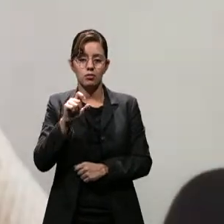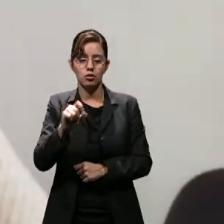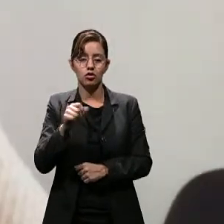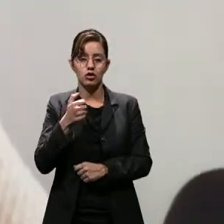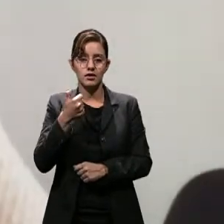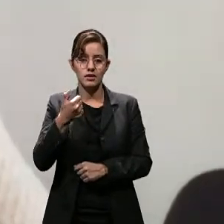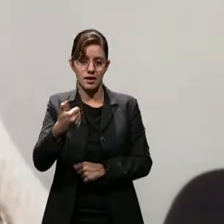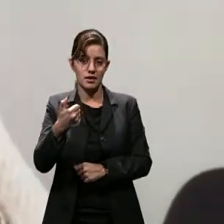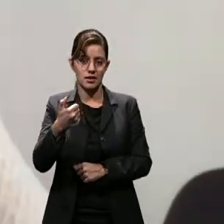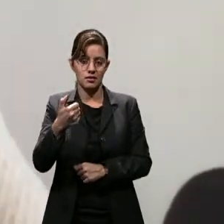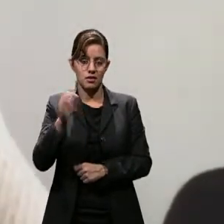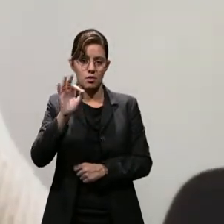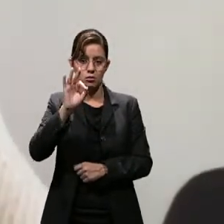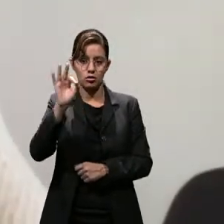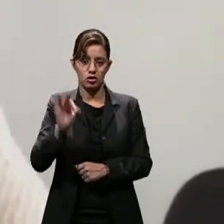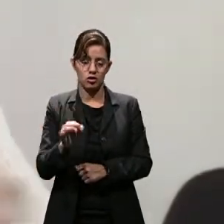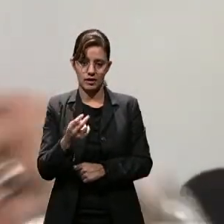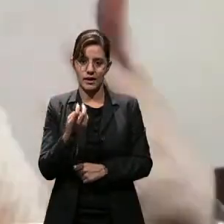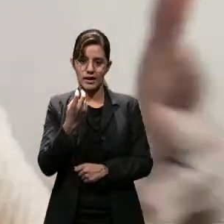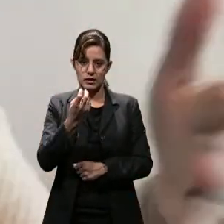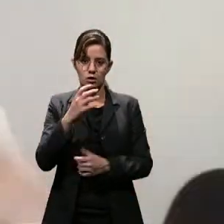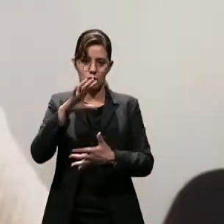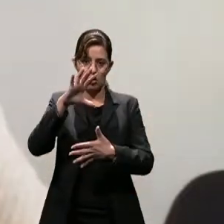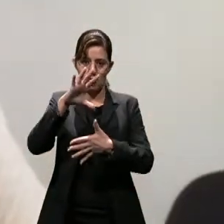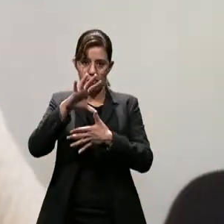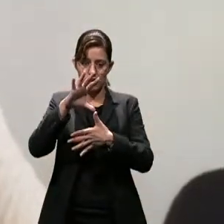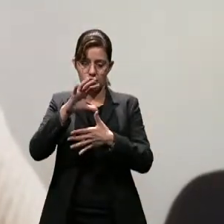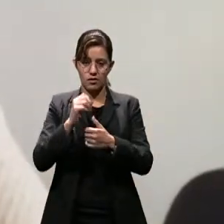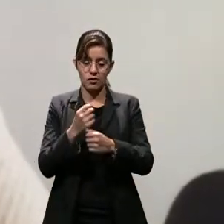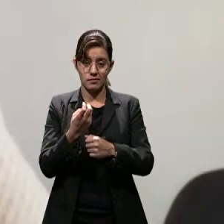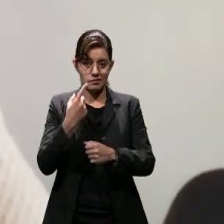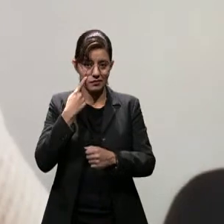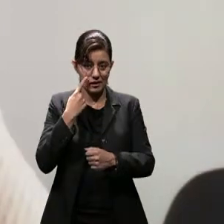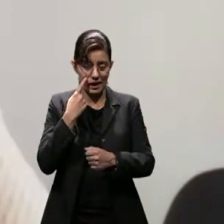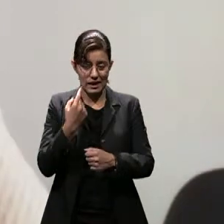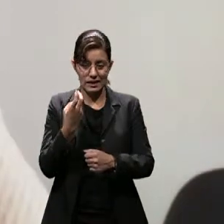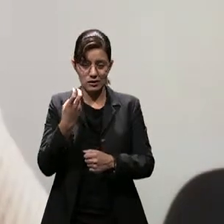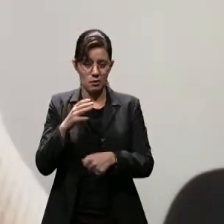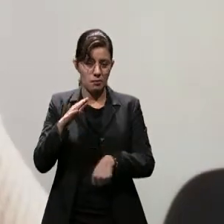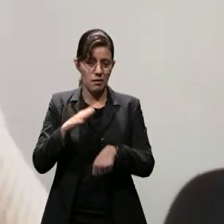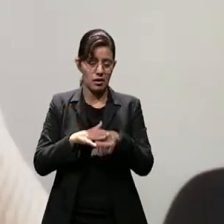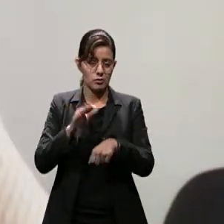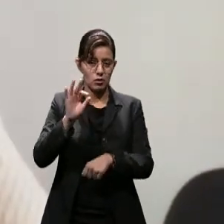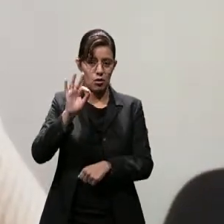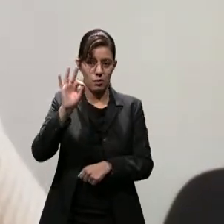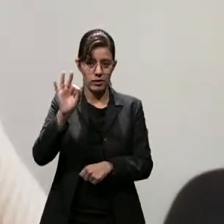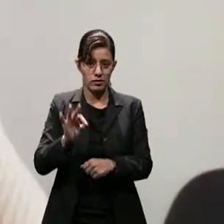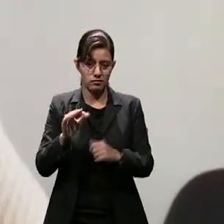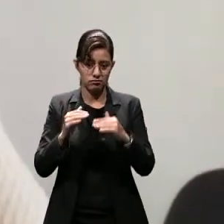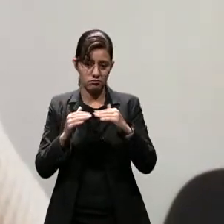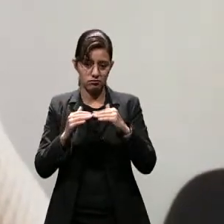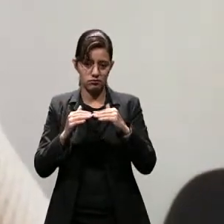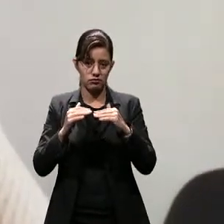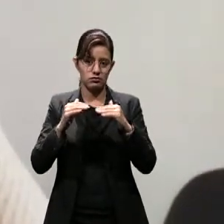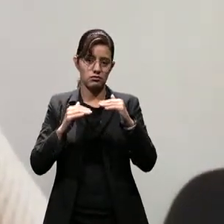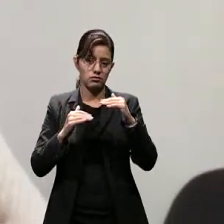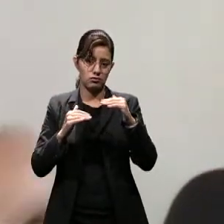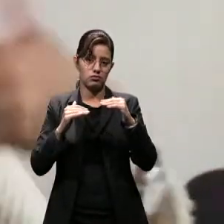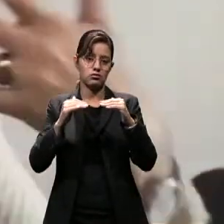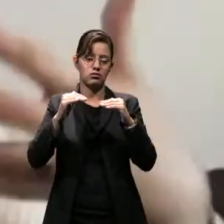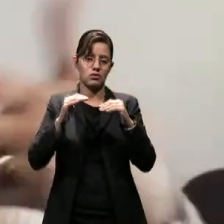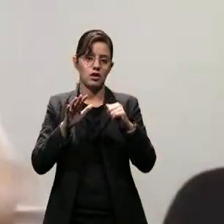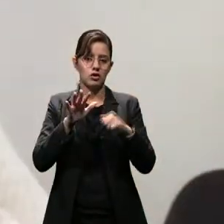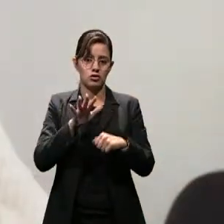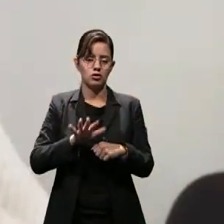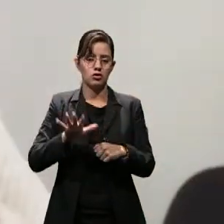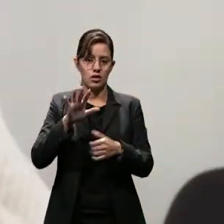33.6%, which is the regional average. And let's pay attention to this, is the higher average, speaking globally,